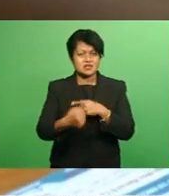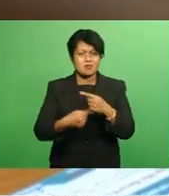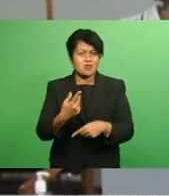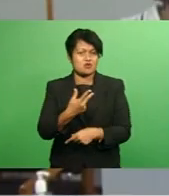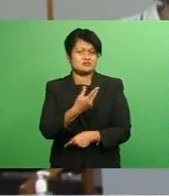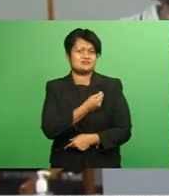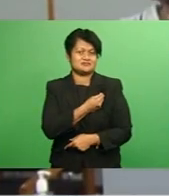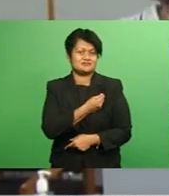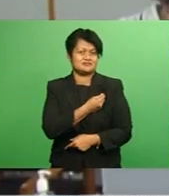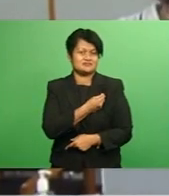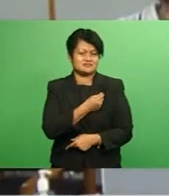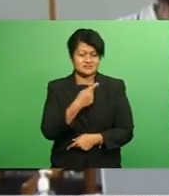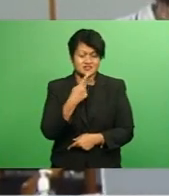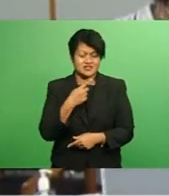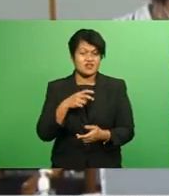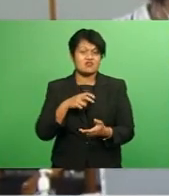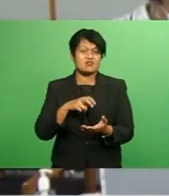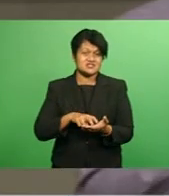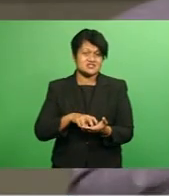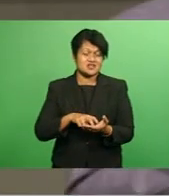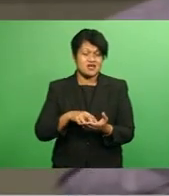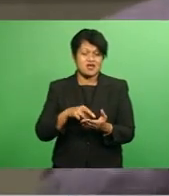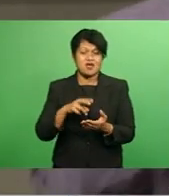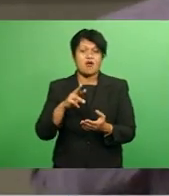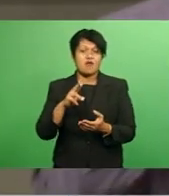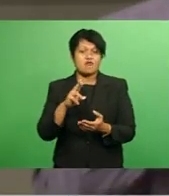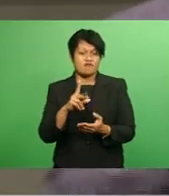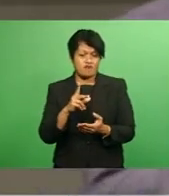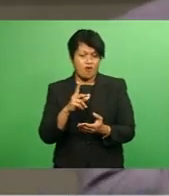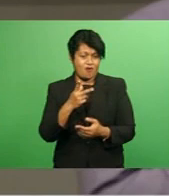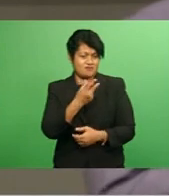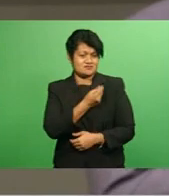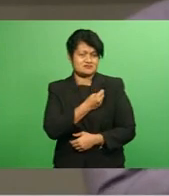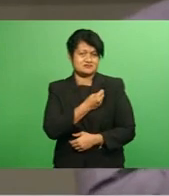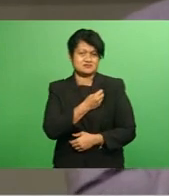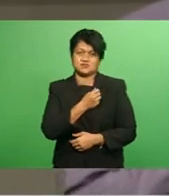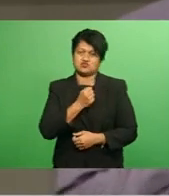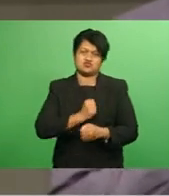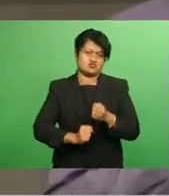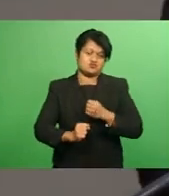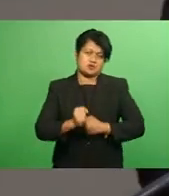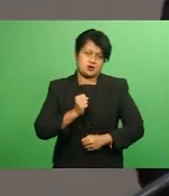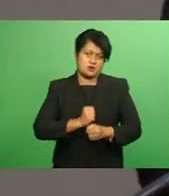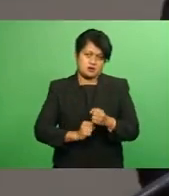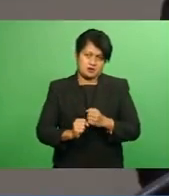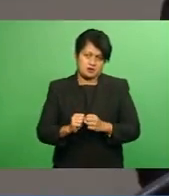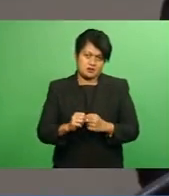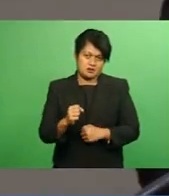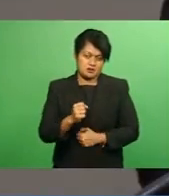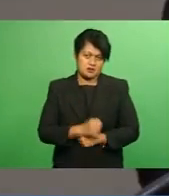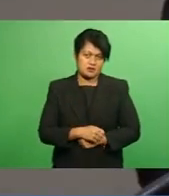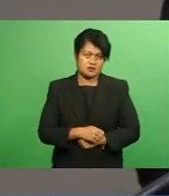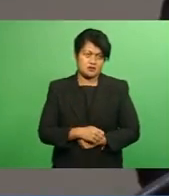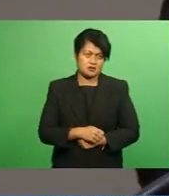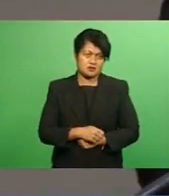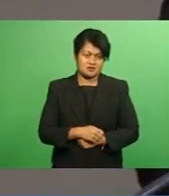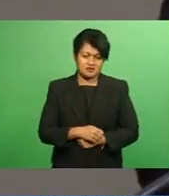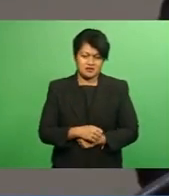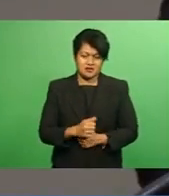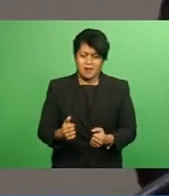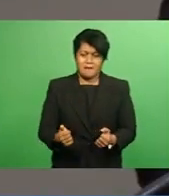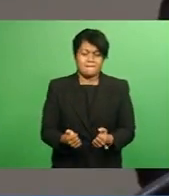vaccine, but it's been a struggle. At the very least, listen to the science. I know everybody wants to see